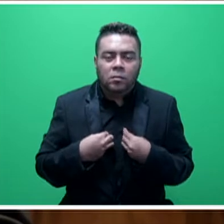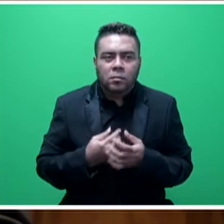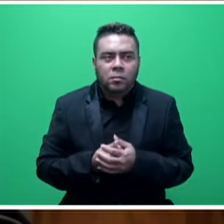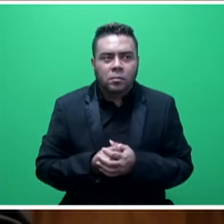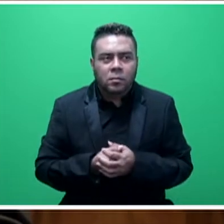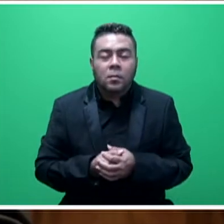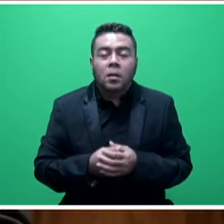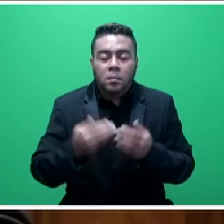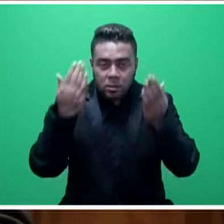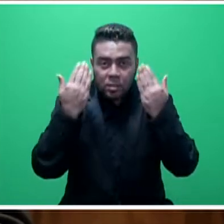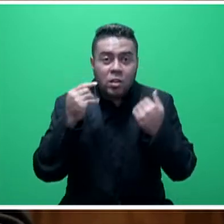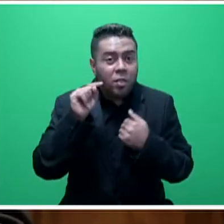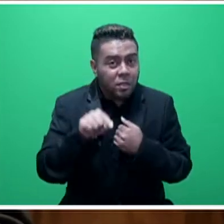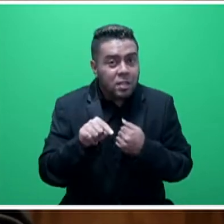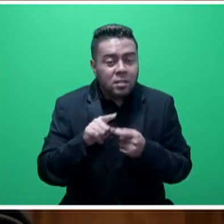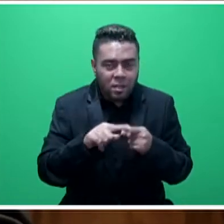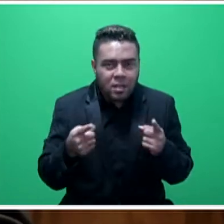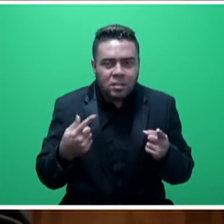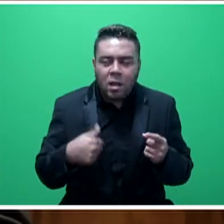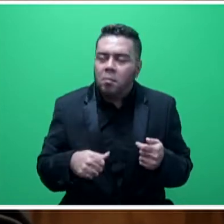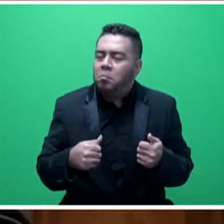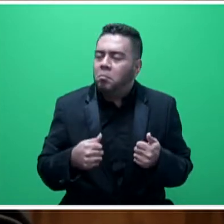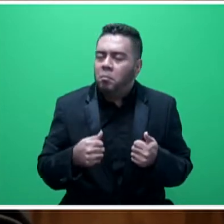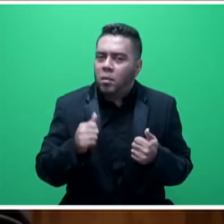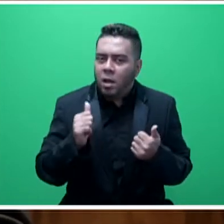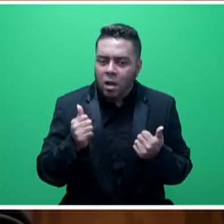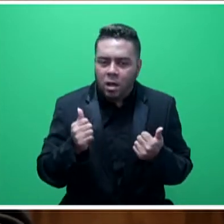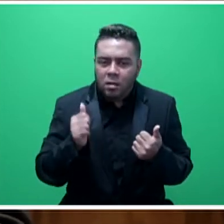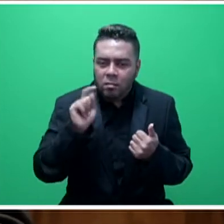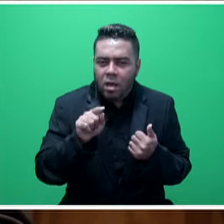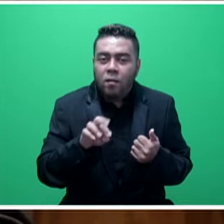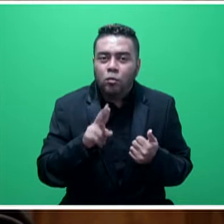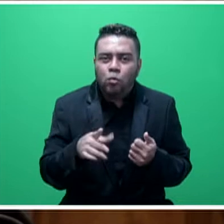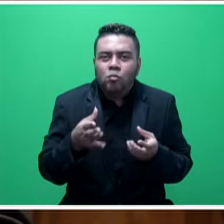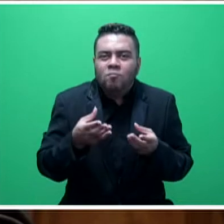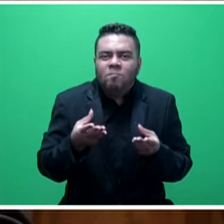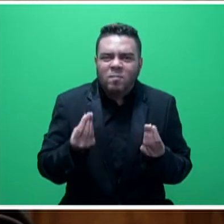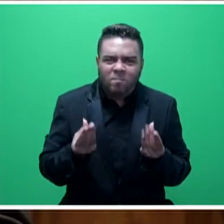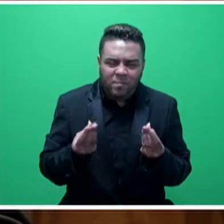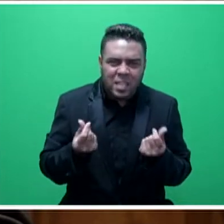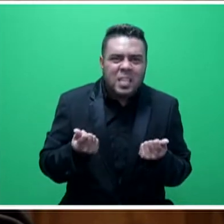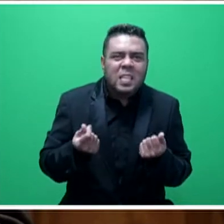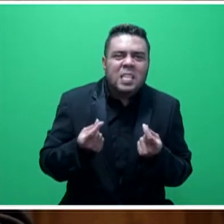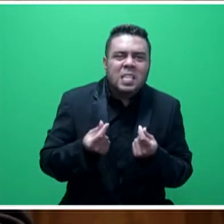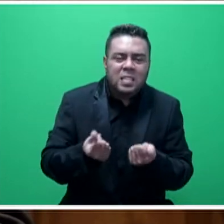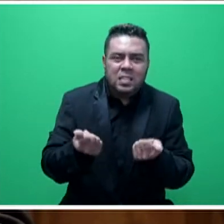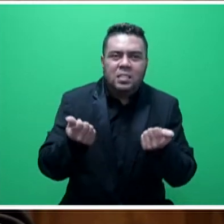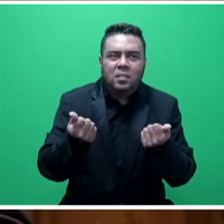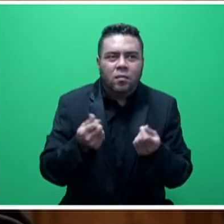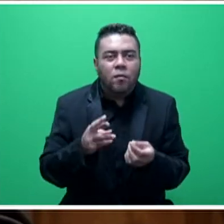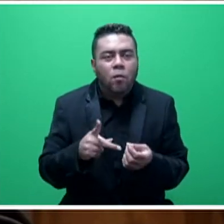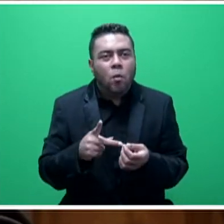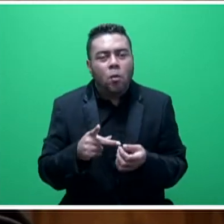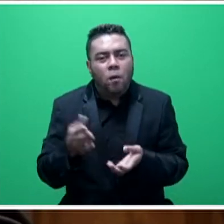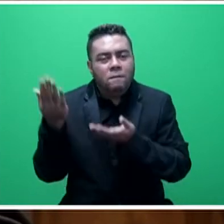Mr. Speaker, said these measures, among many others, are designed to ease the financial burdens being faced by businesses in Fiji. As I